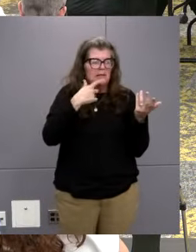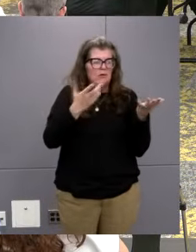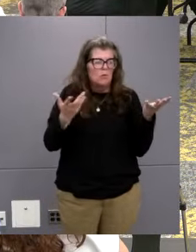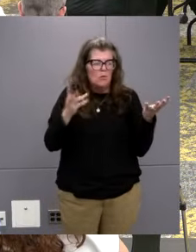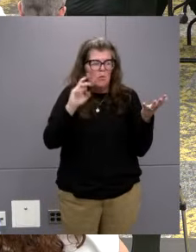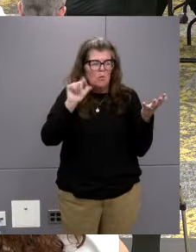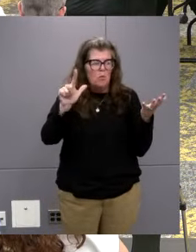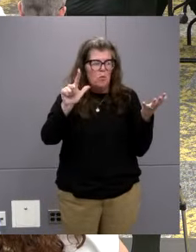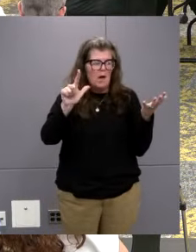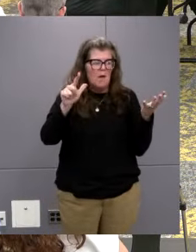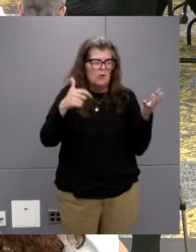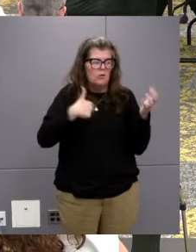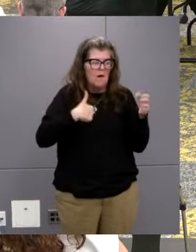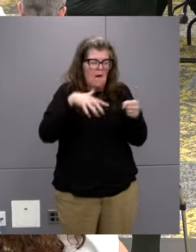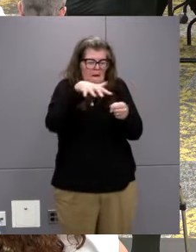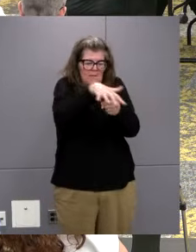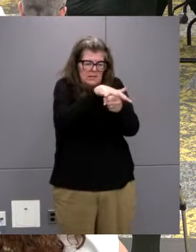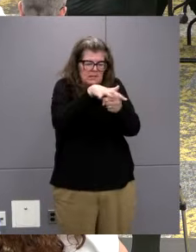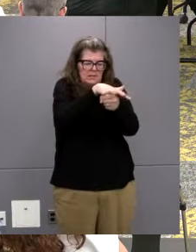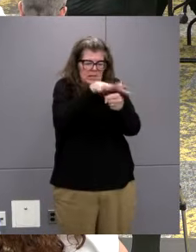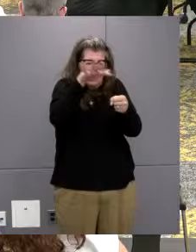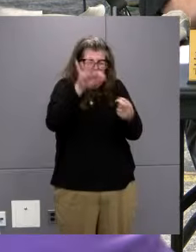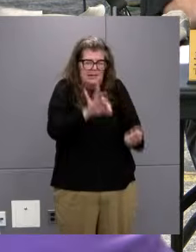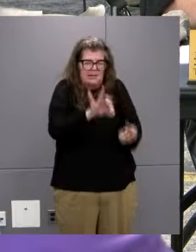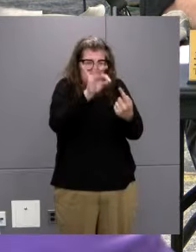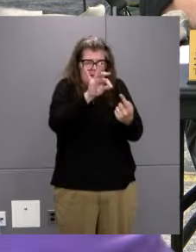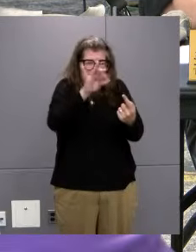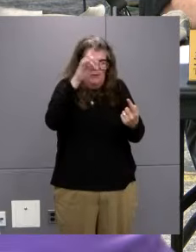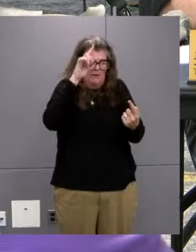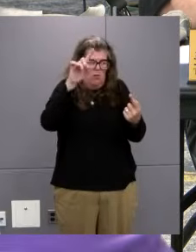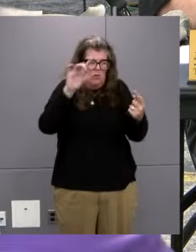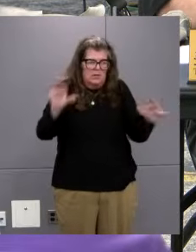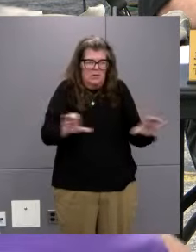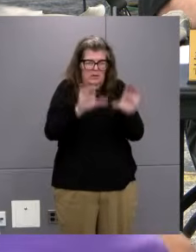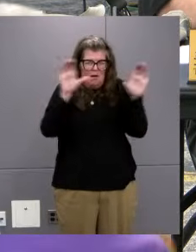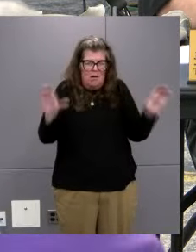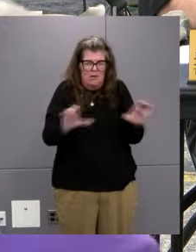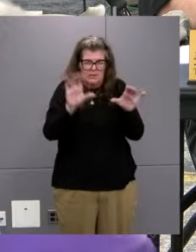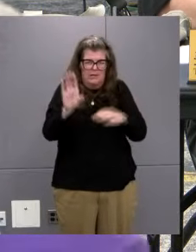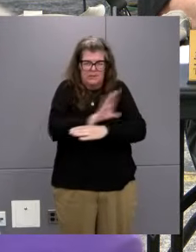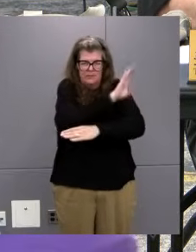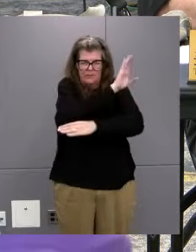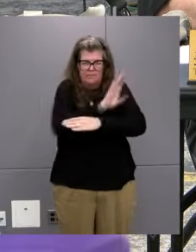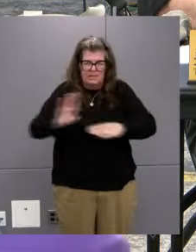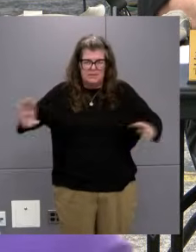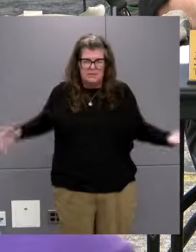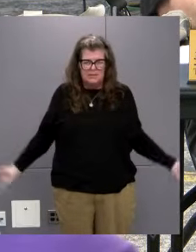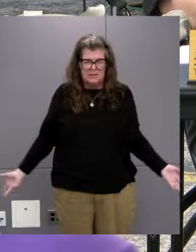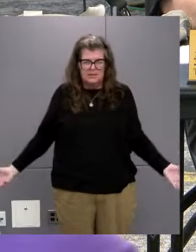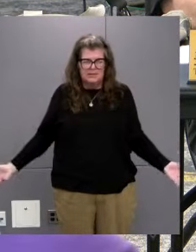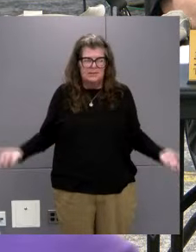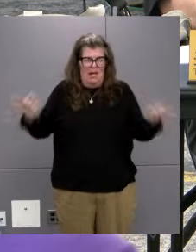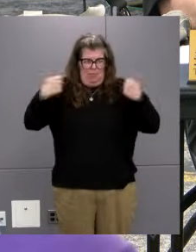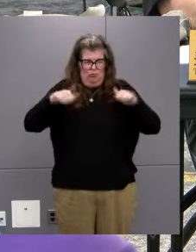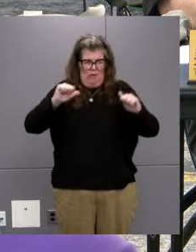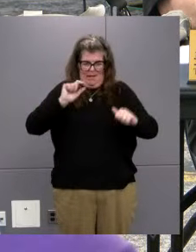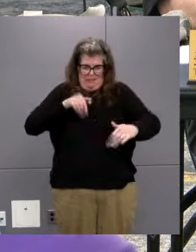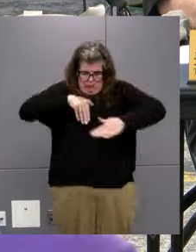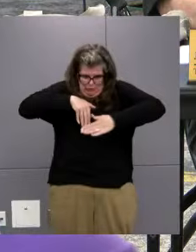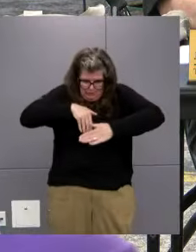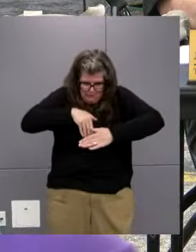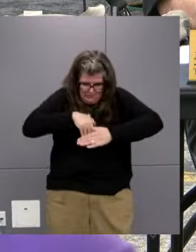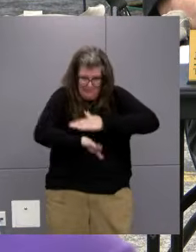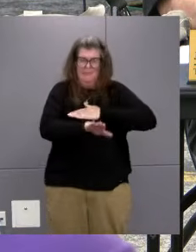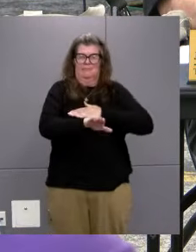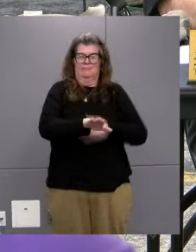A site has been selected for the conduct of the college's business, and we're trying to get to it. Now, that,